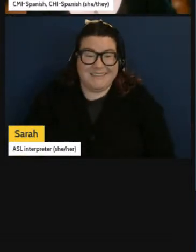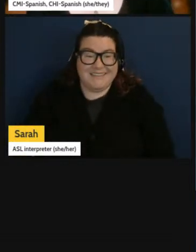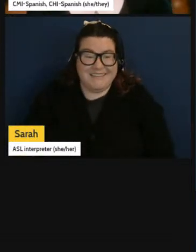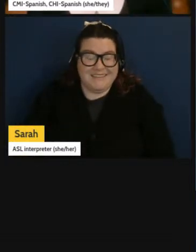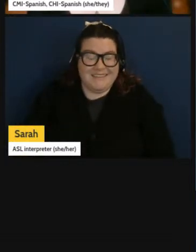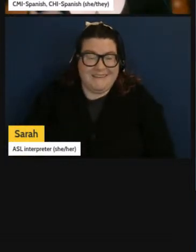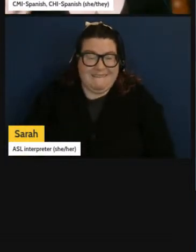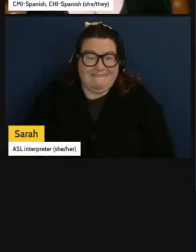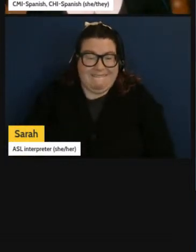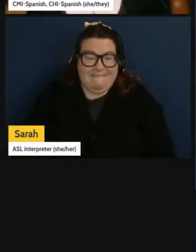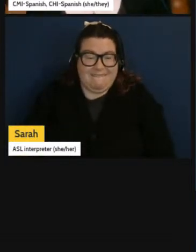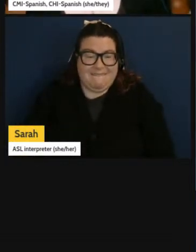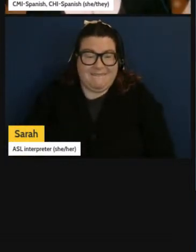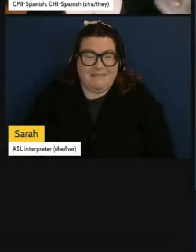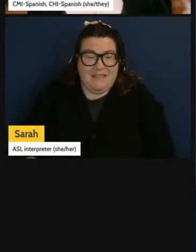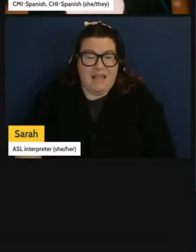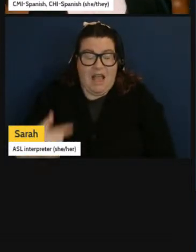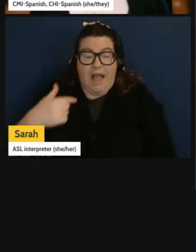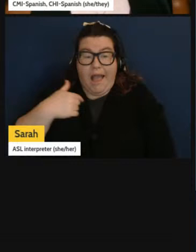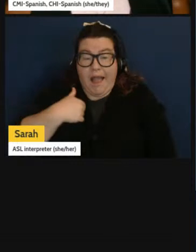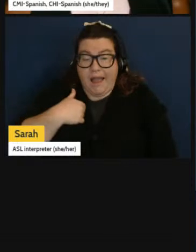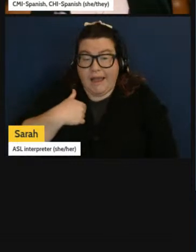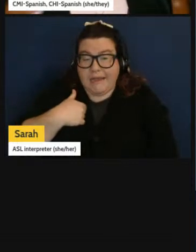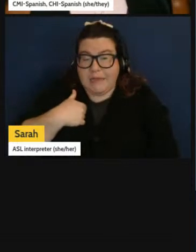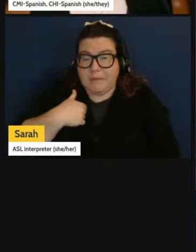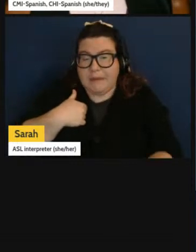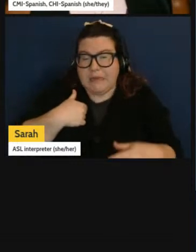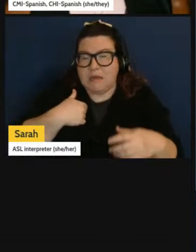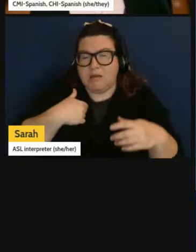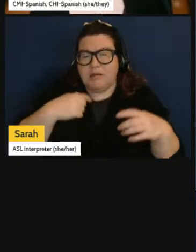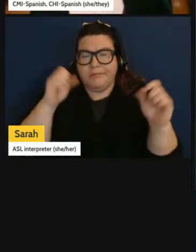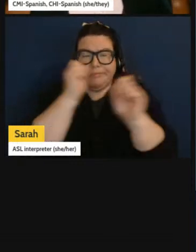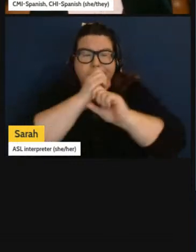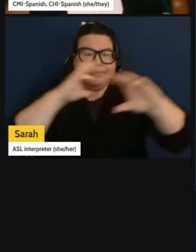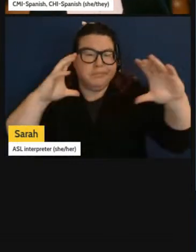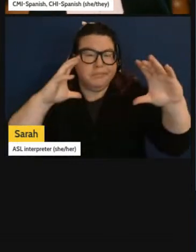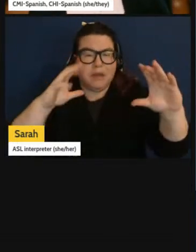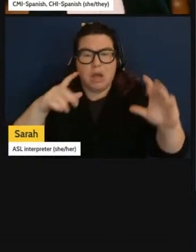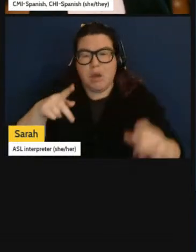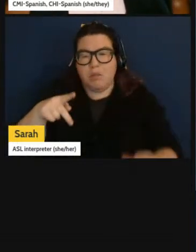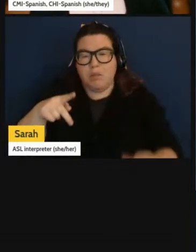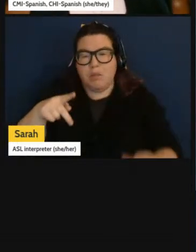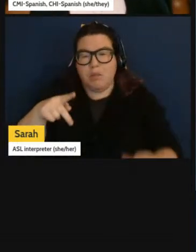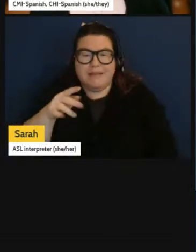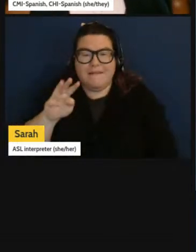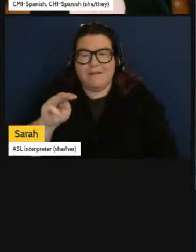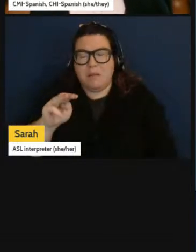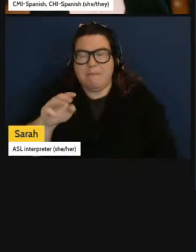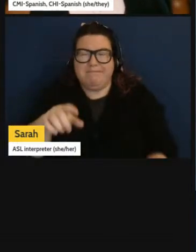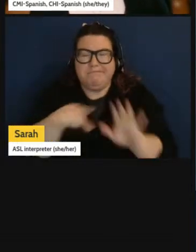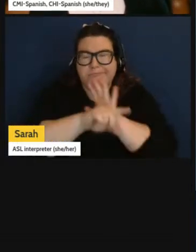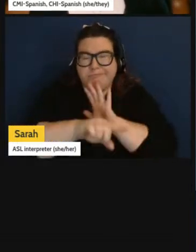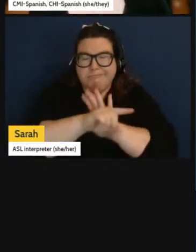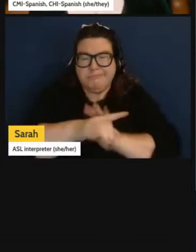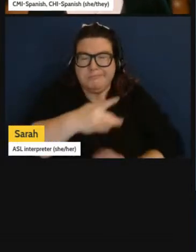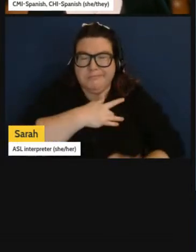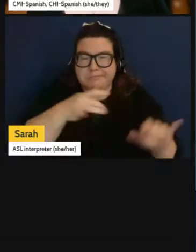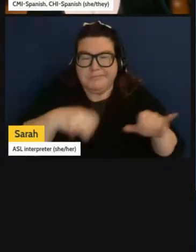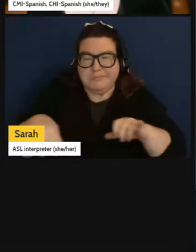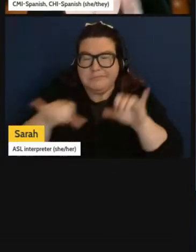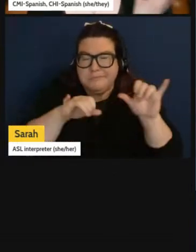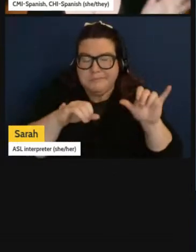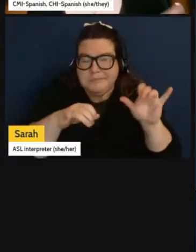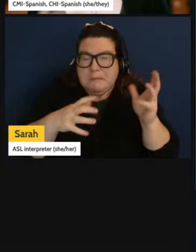I know I've been painting prescriptivism with kind of a negative brush, all right?